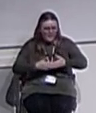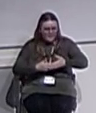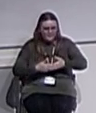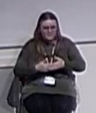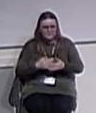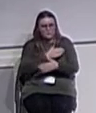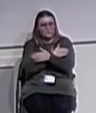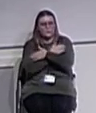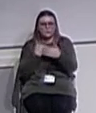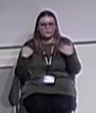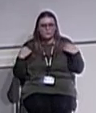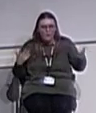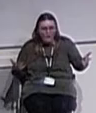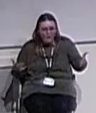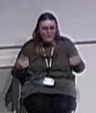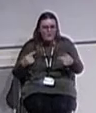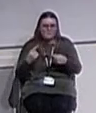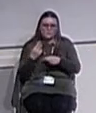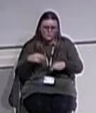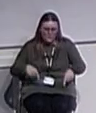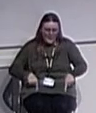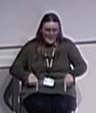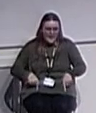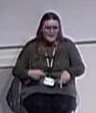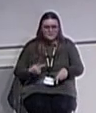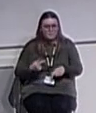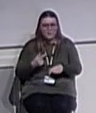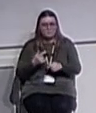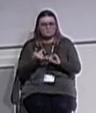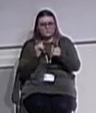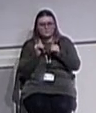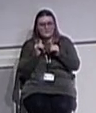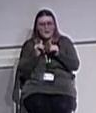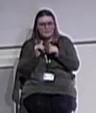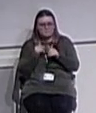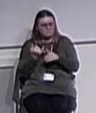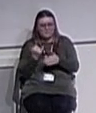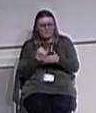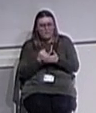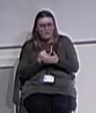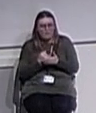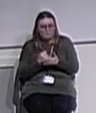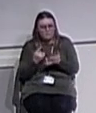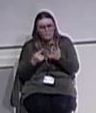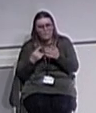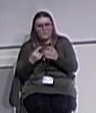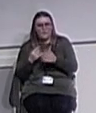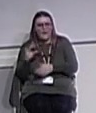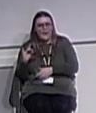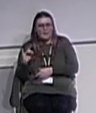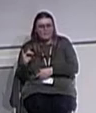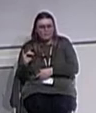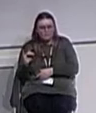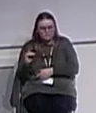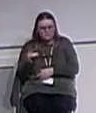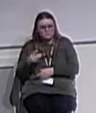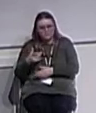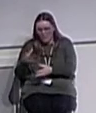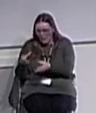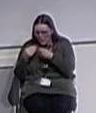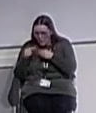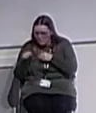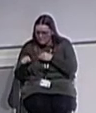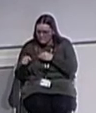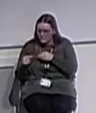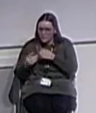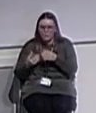legs, but not always. You know, sometimes it goes wrong in development. And other animals, can we learn from them about human development? If